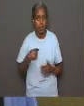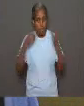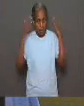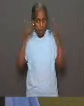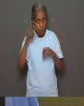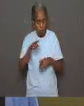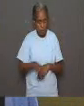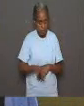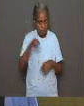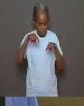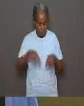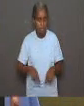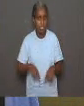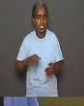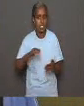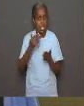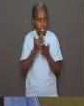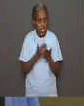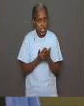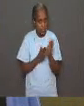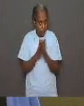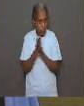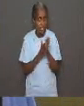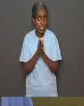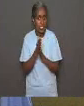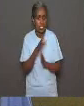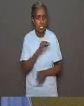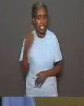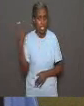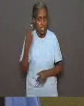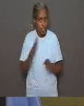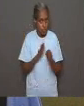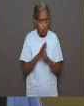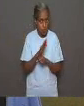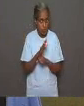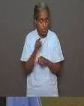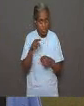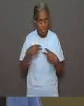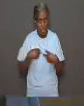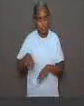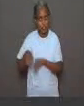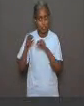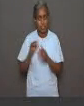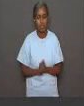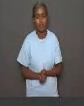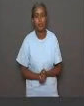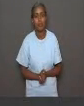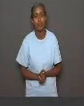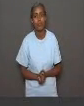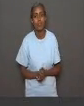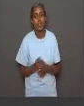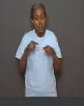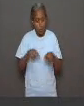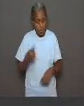have found today's lesson as interesting and useful as I have, students. Today